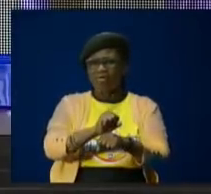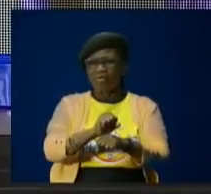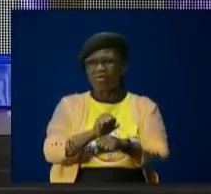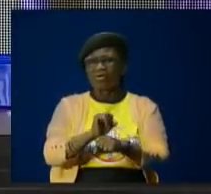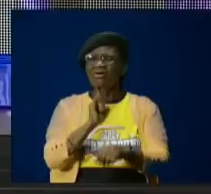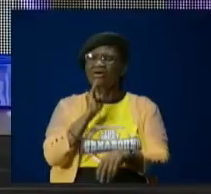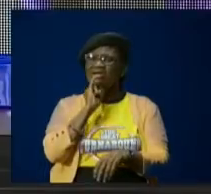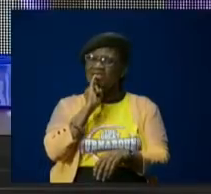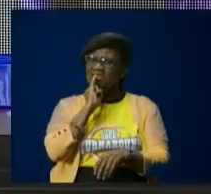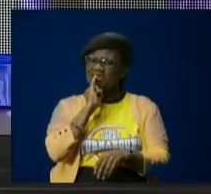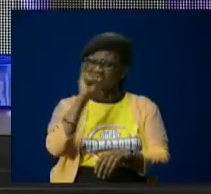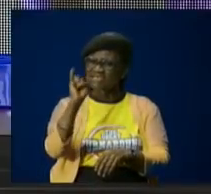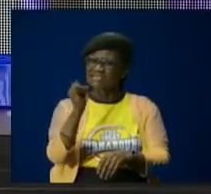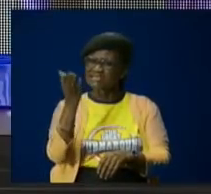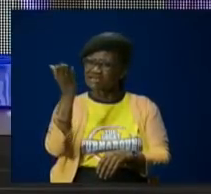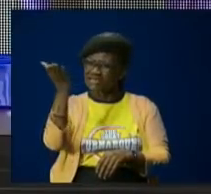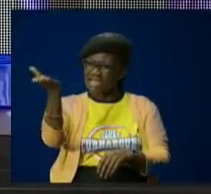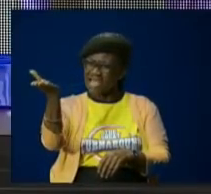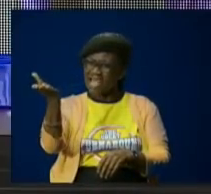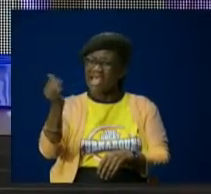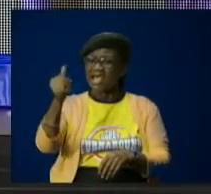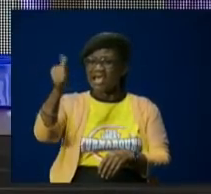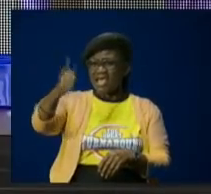Is there any storm